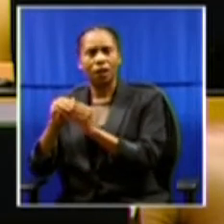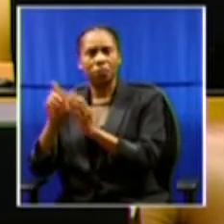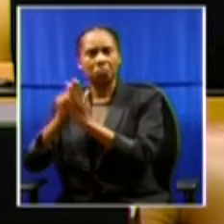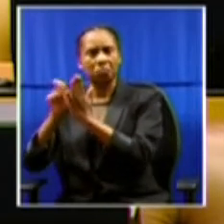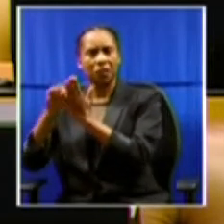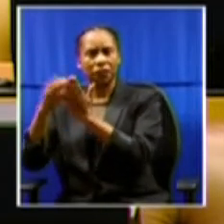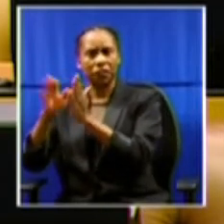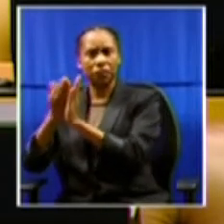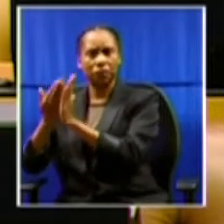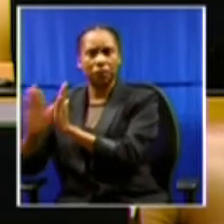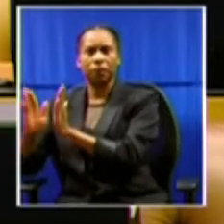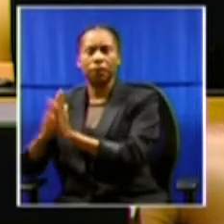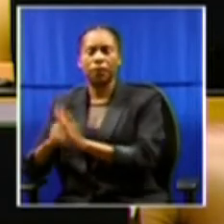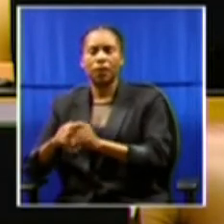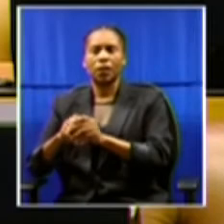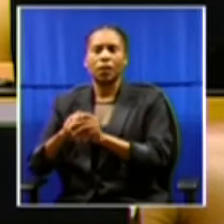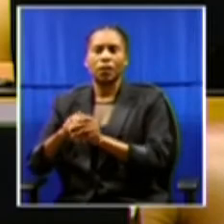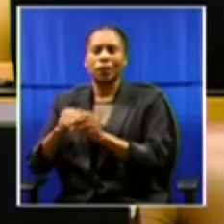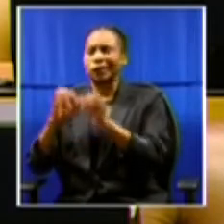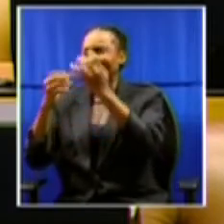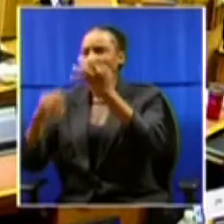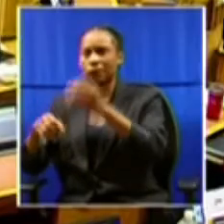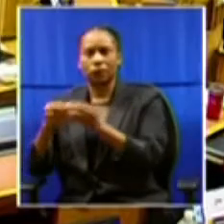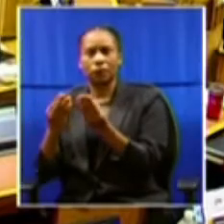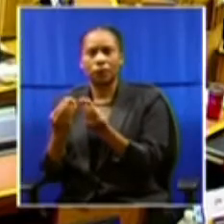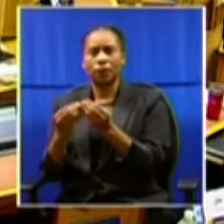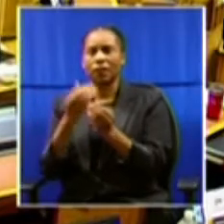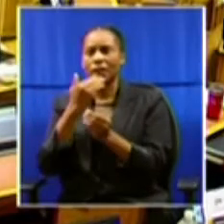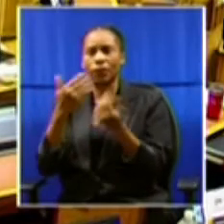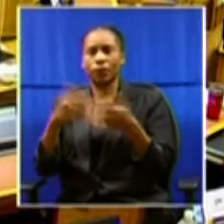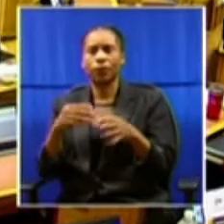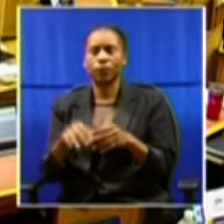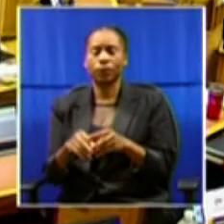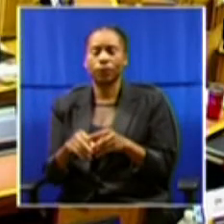26,316 entries. Thank you very much, Chairperson.